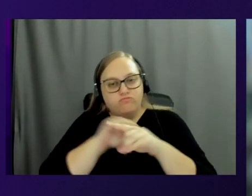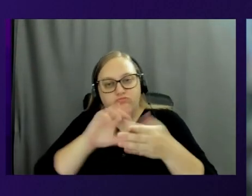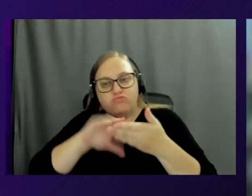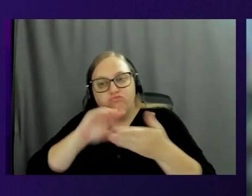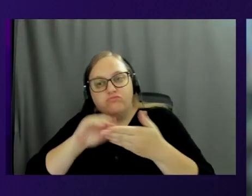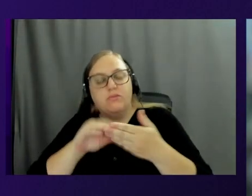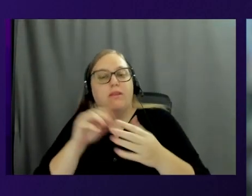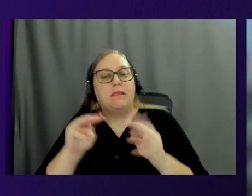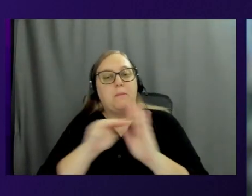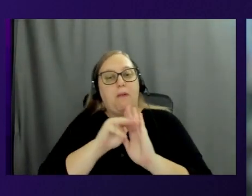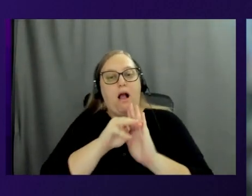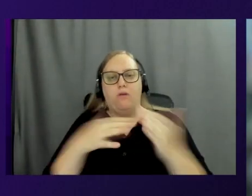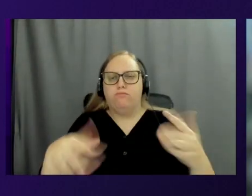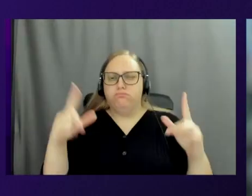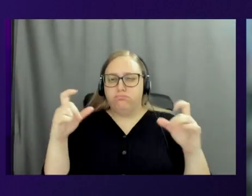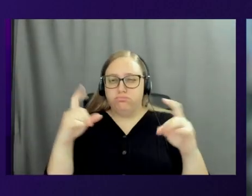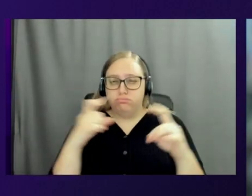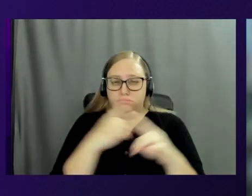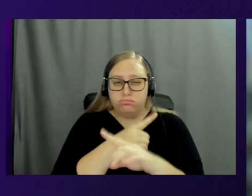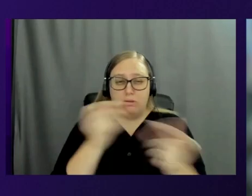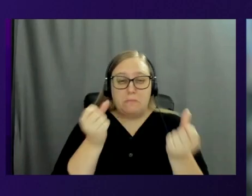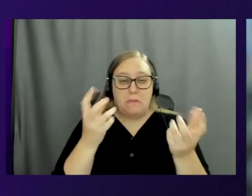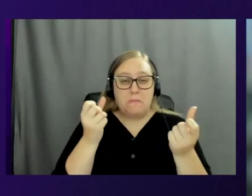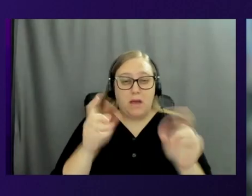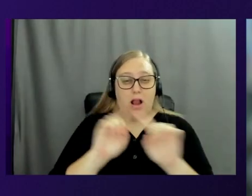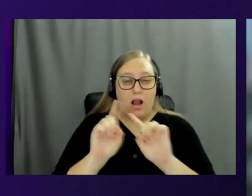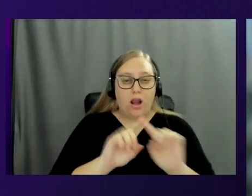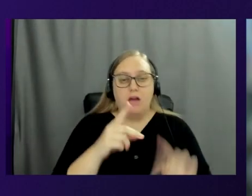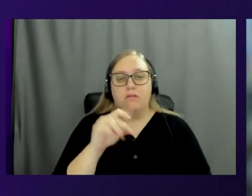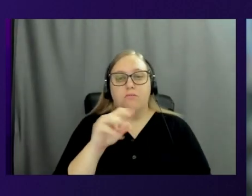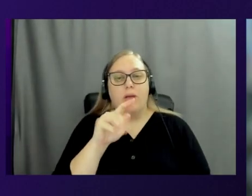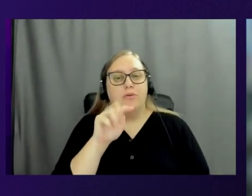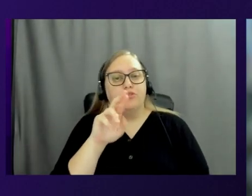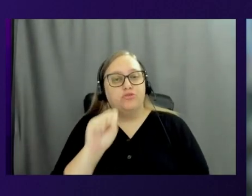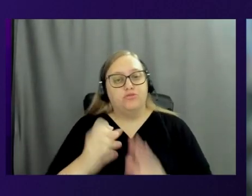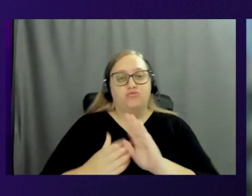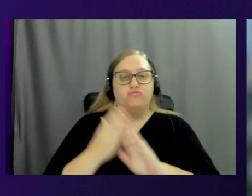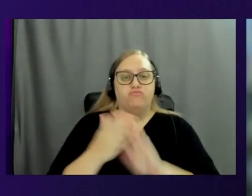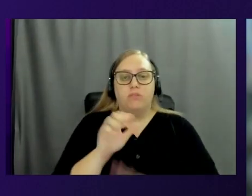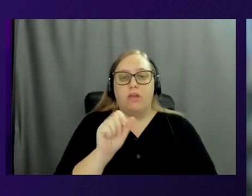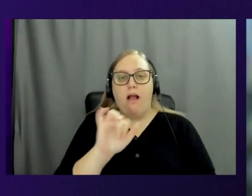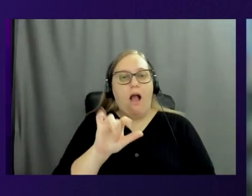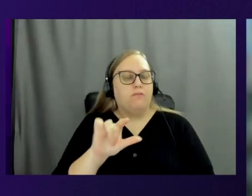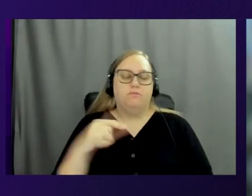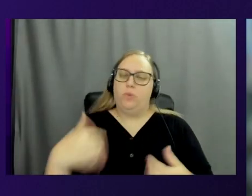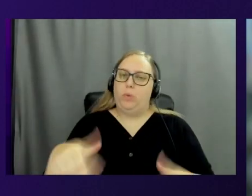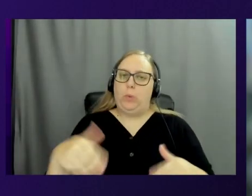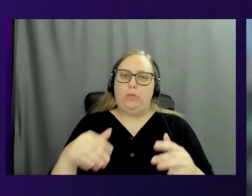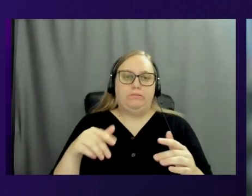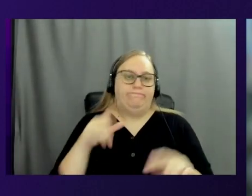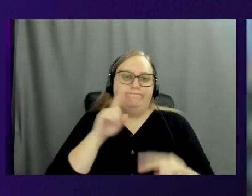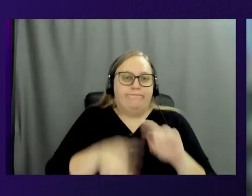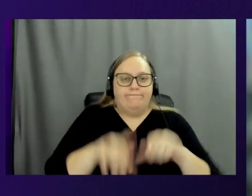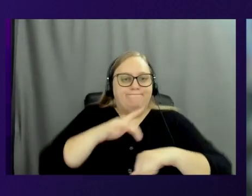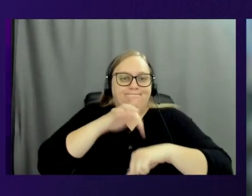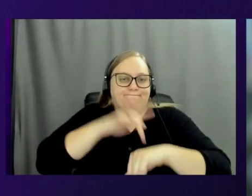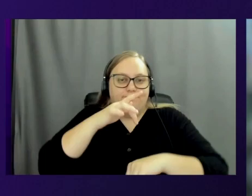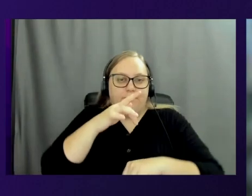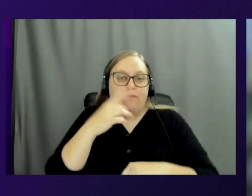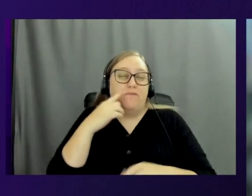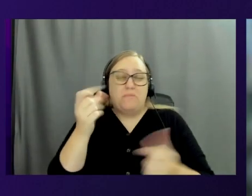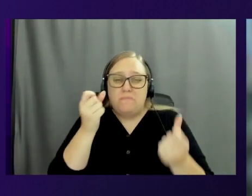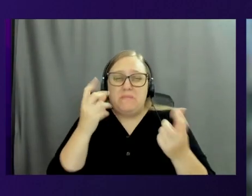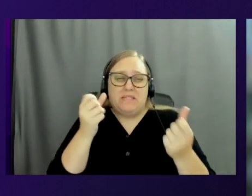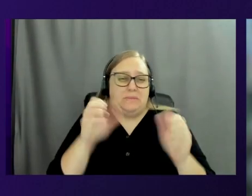can contain hundreds of billions of parameters, generative AI is largely out of reach for many developers. So to close this gap, earlier